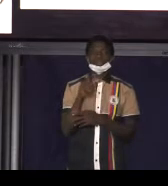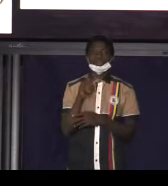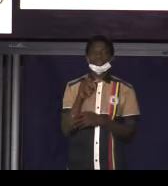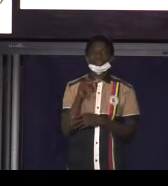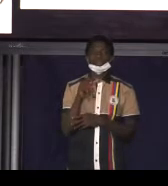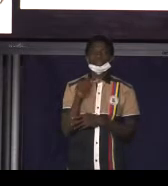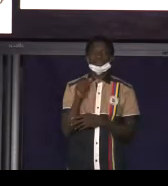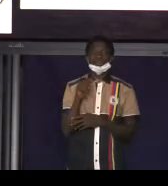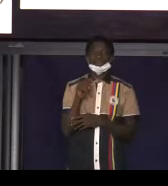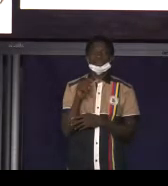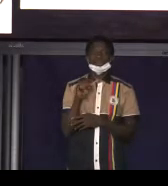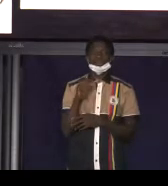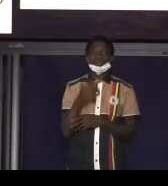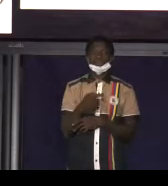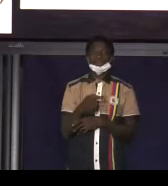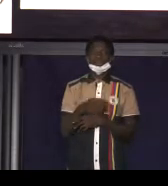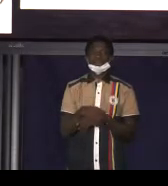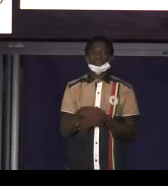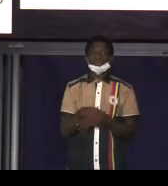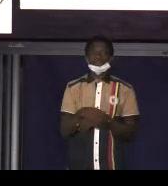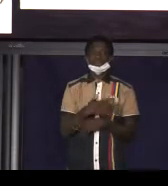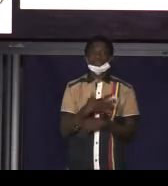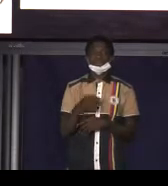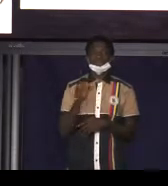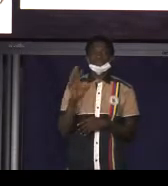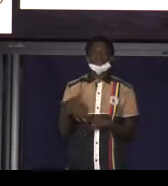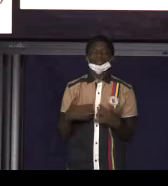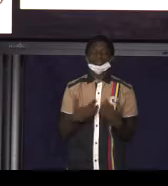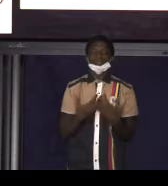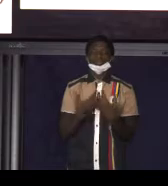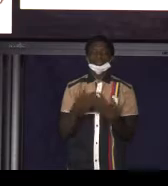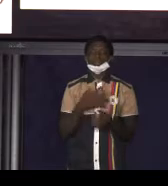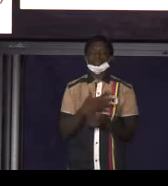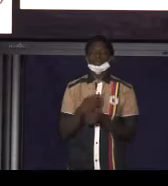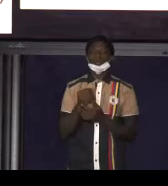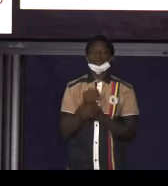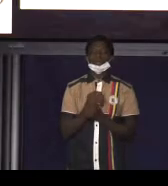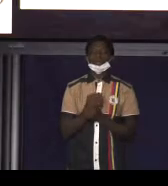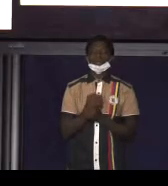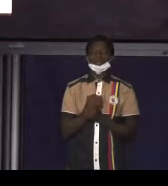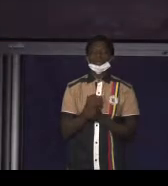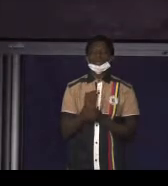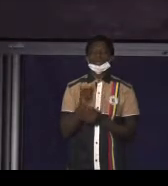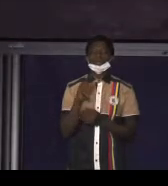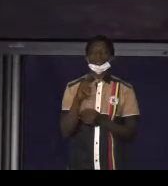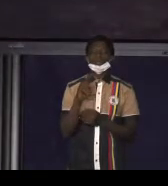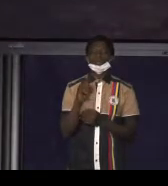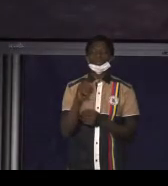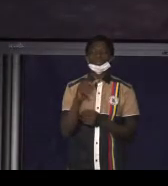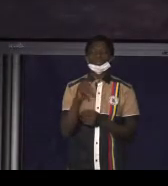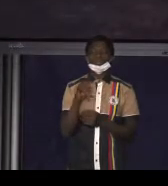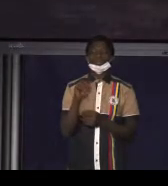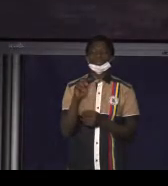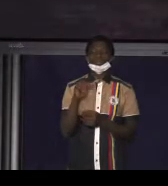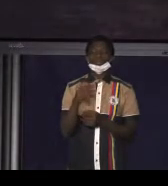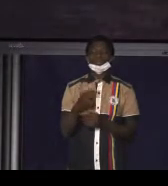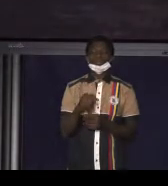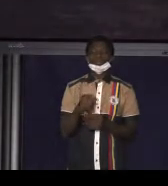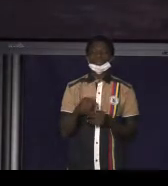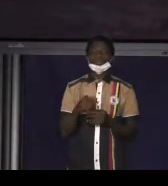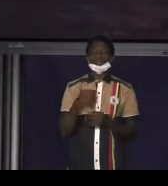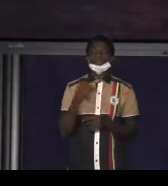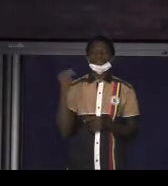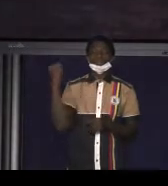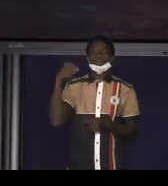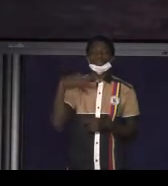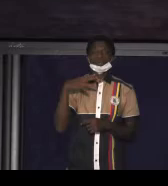current from transformer, kind of current you derive from that. Your generator are alternating current. Now let's